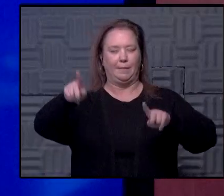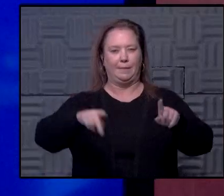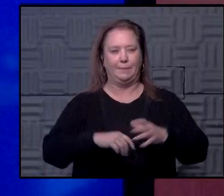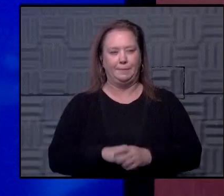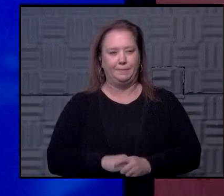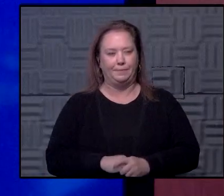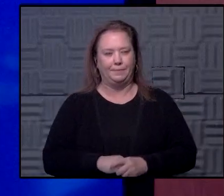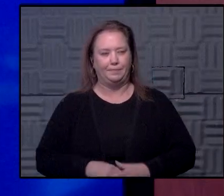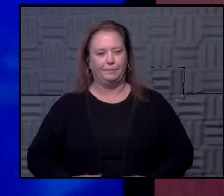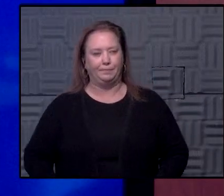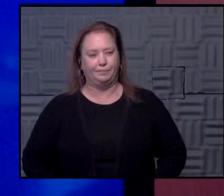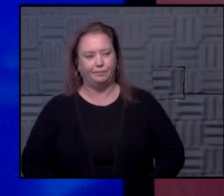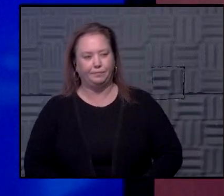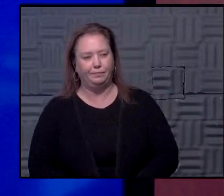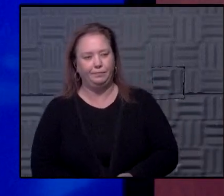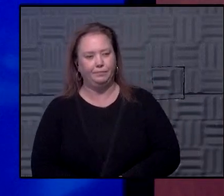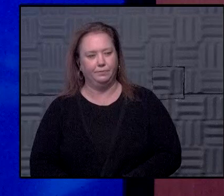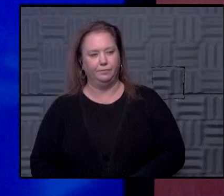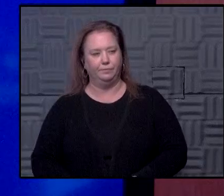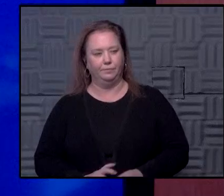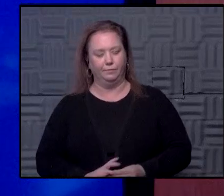reporters?